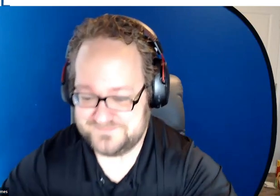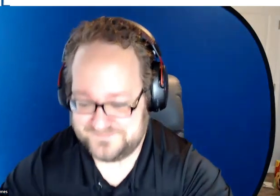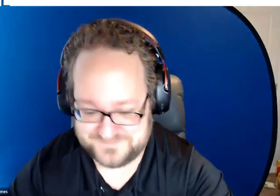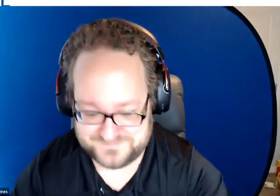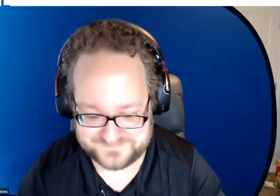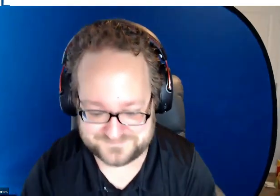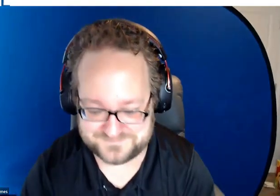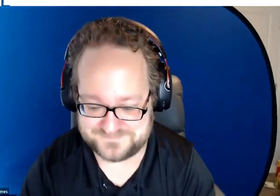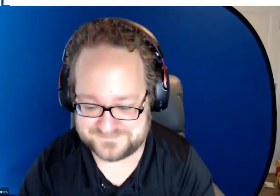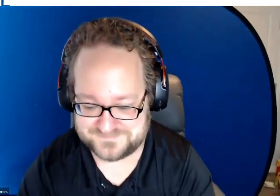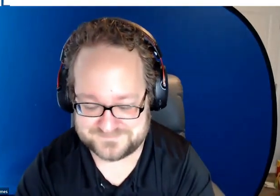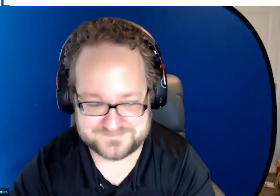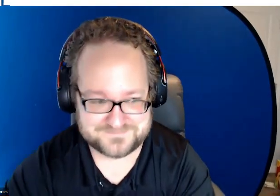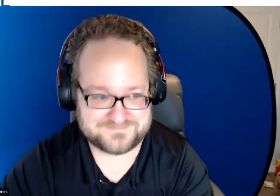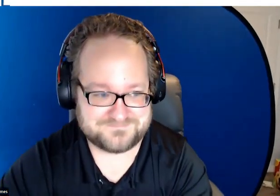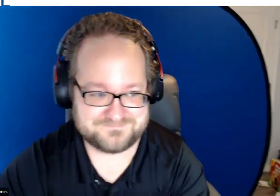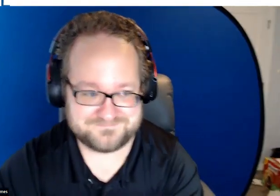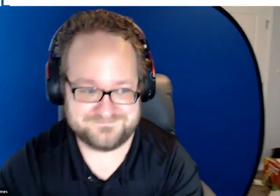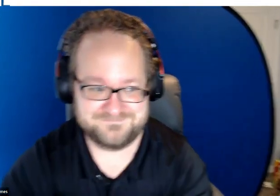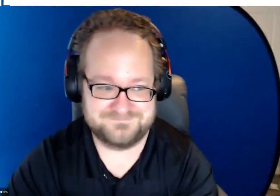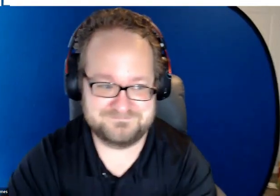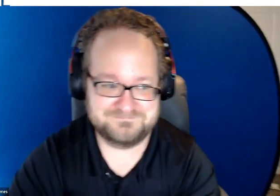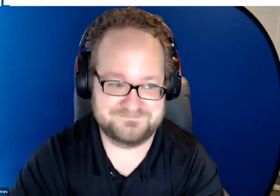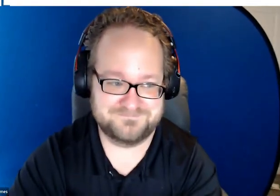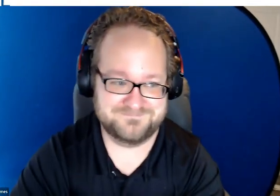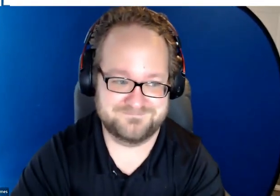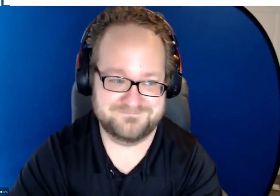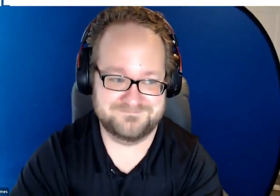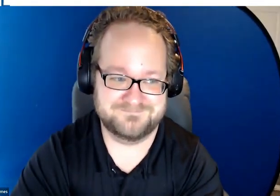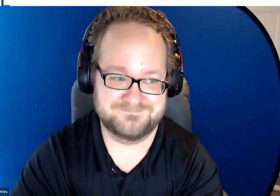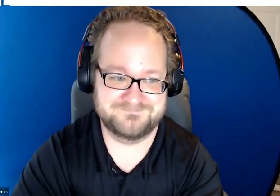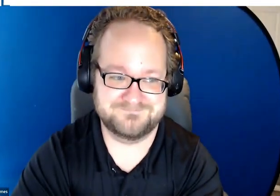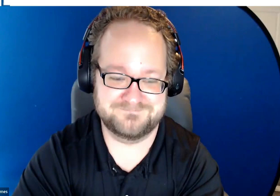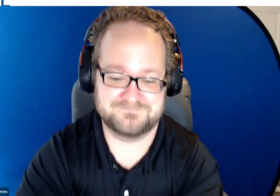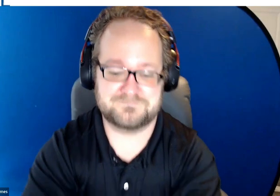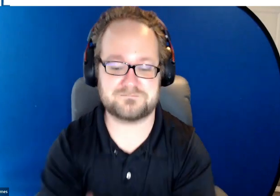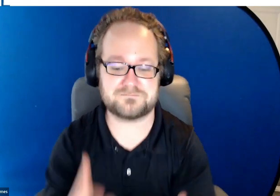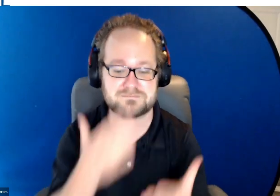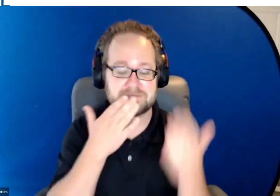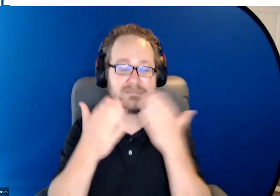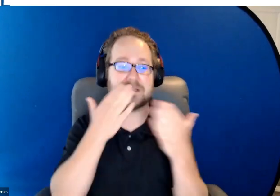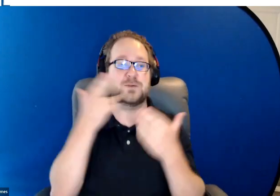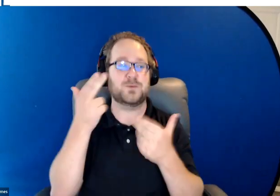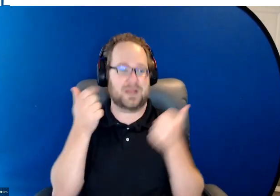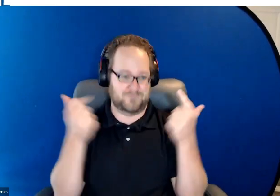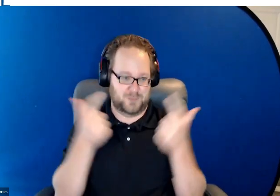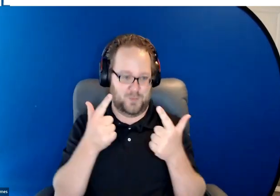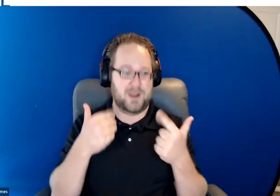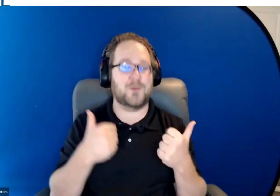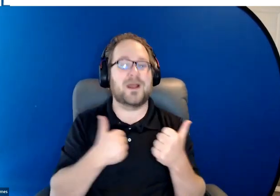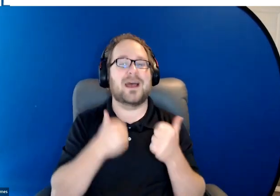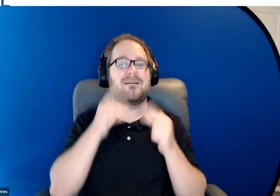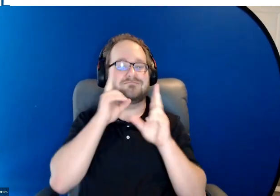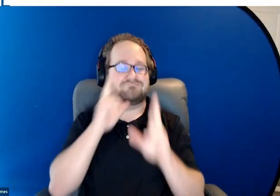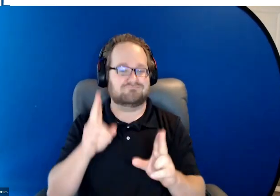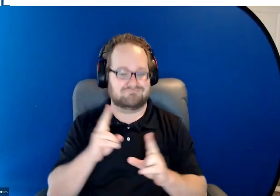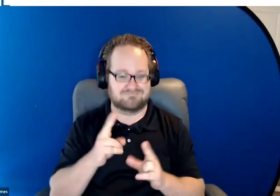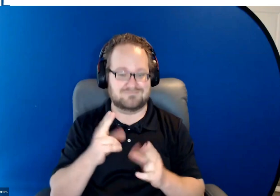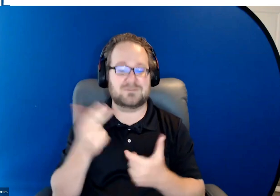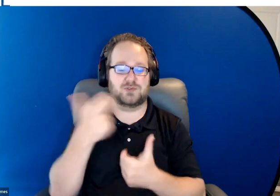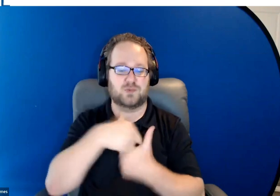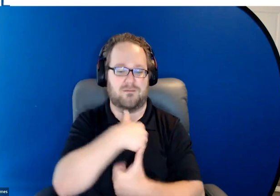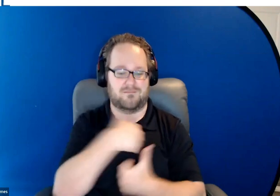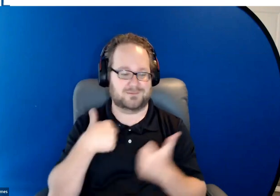Thank you everyone who's listening in today, who had a hand in collaborating with us in developing the strategic